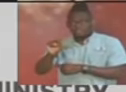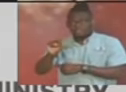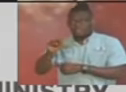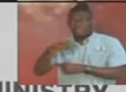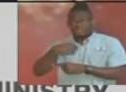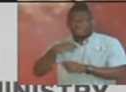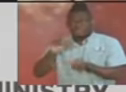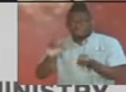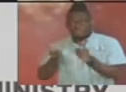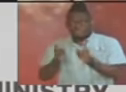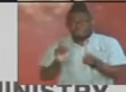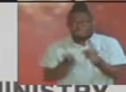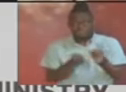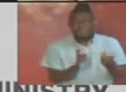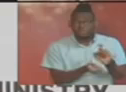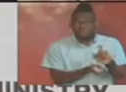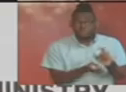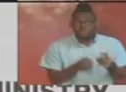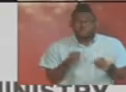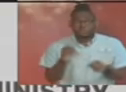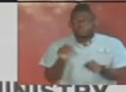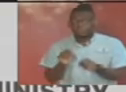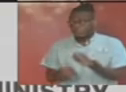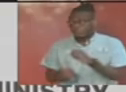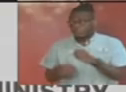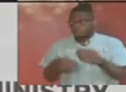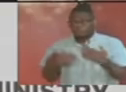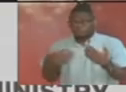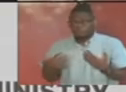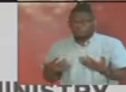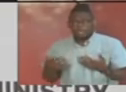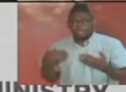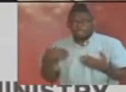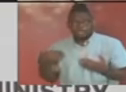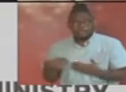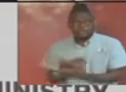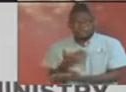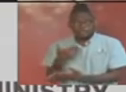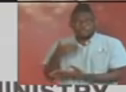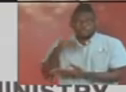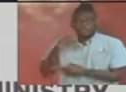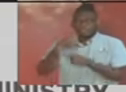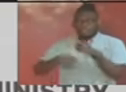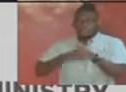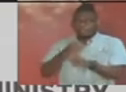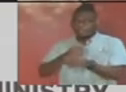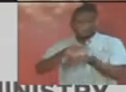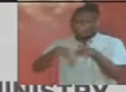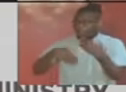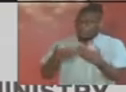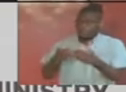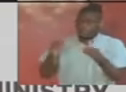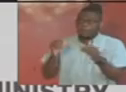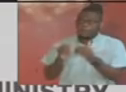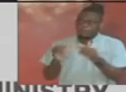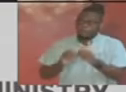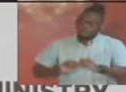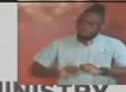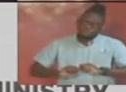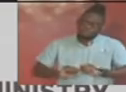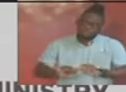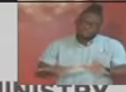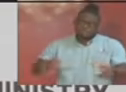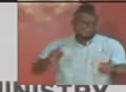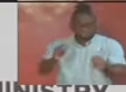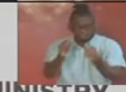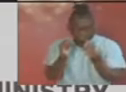that, the ones that we have seen, they all have shown to be more highly transmissible, and some of them, like the South